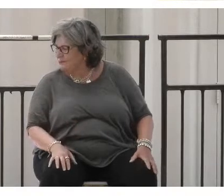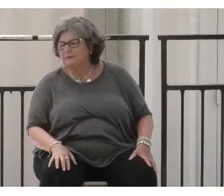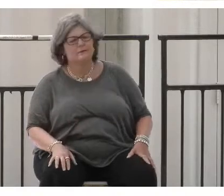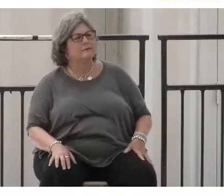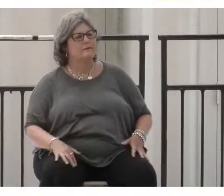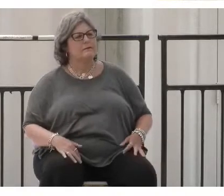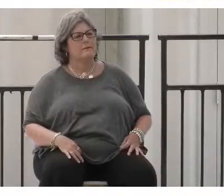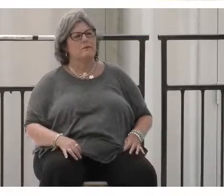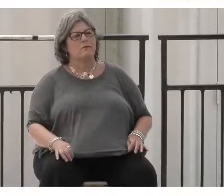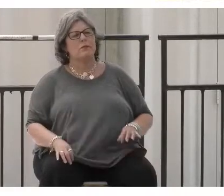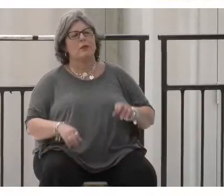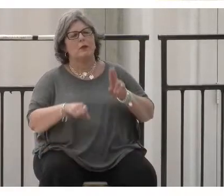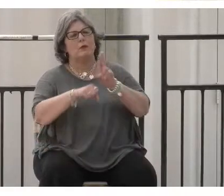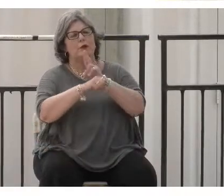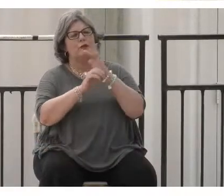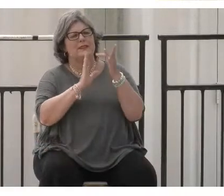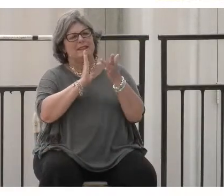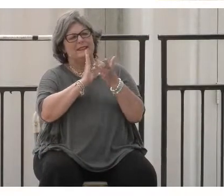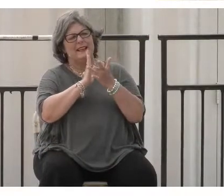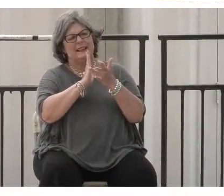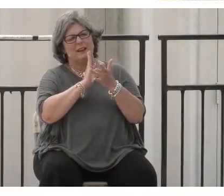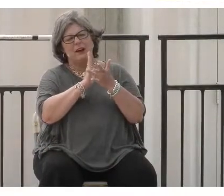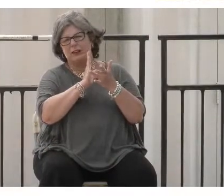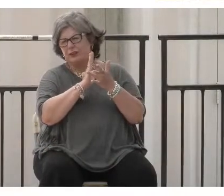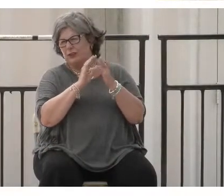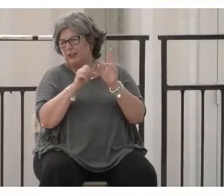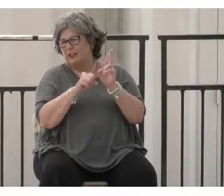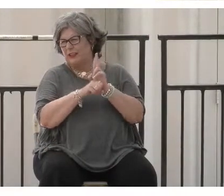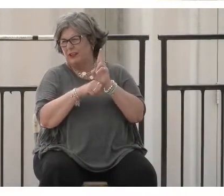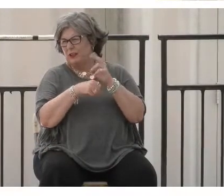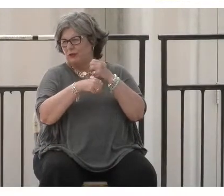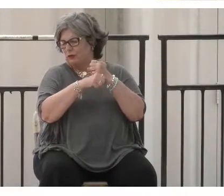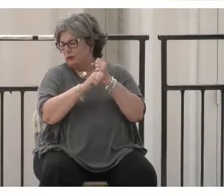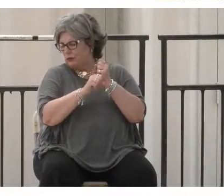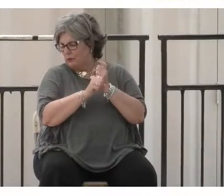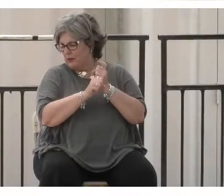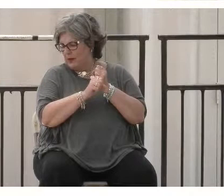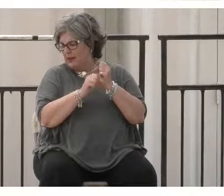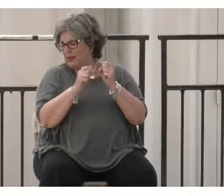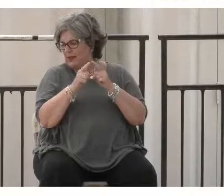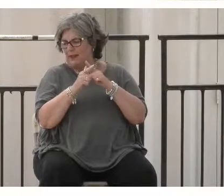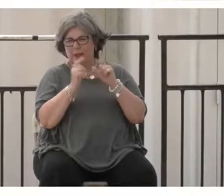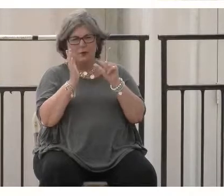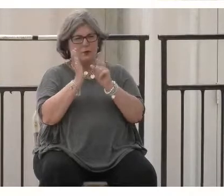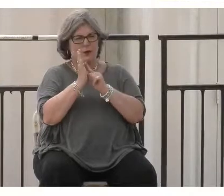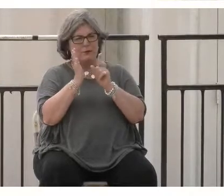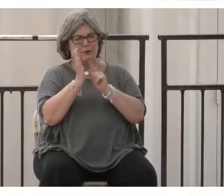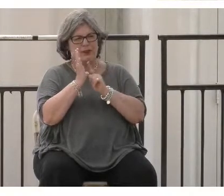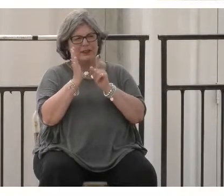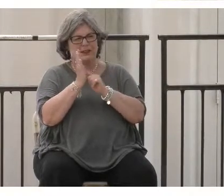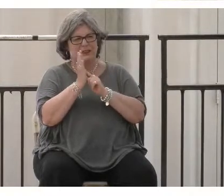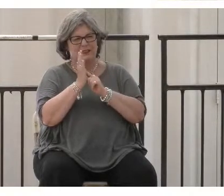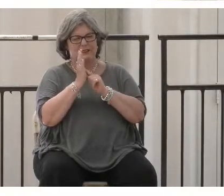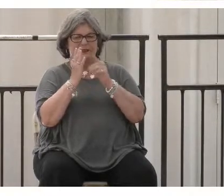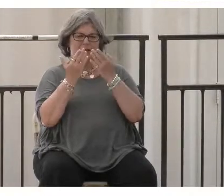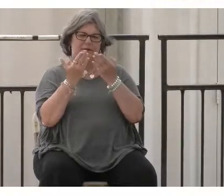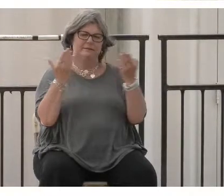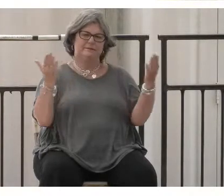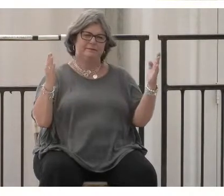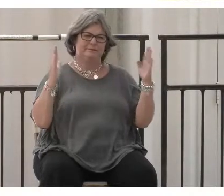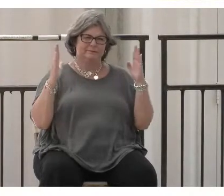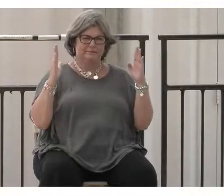draw them. We used technology and point cloud data to generate them. And then we printed them on canvas that